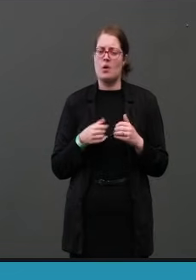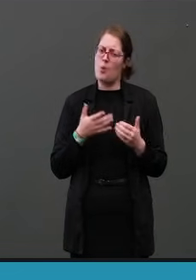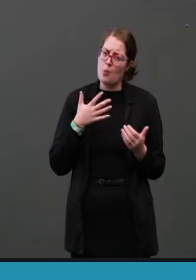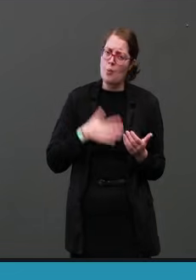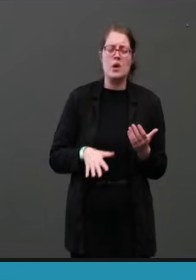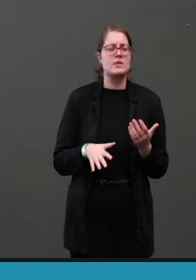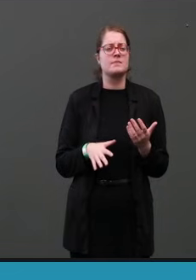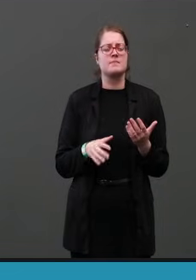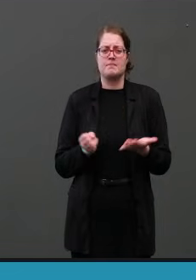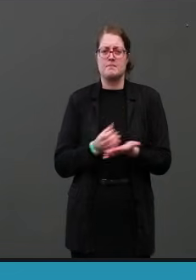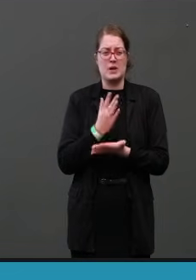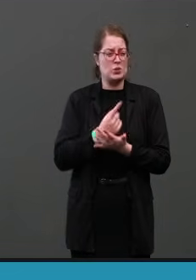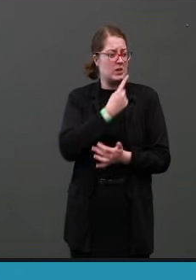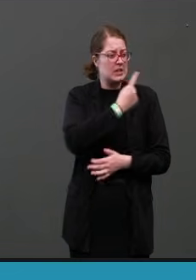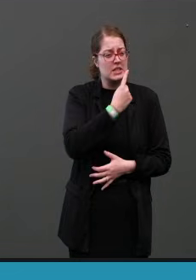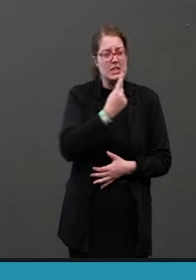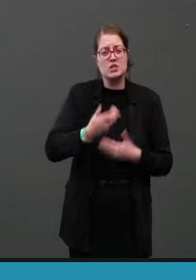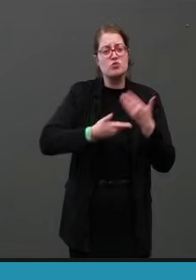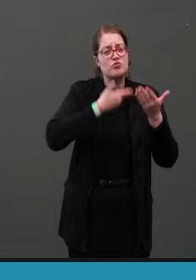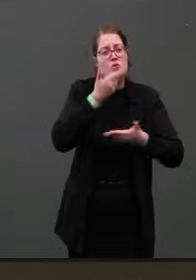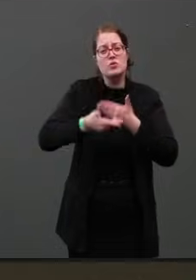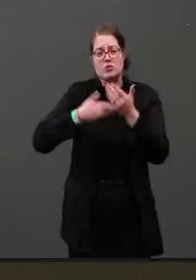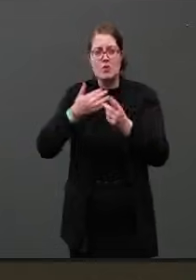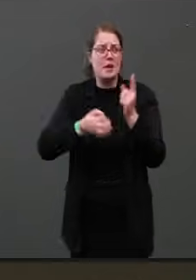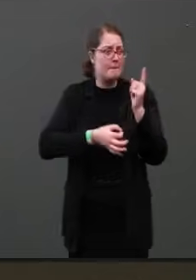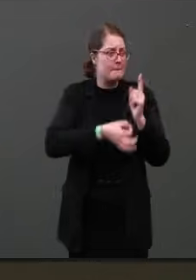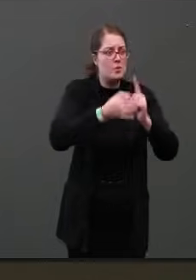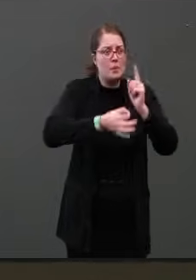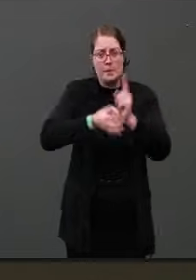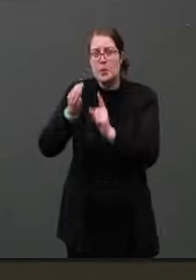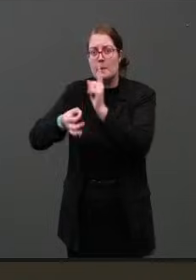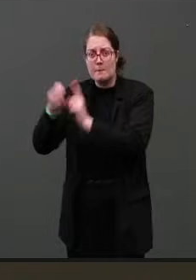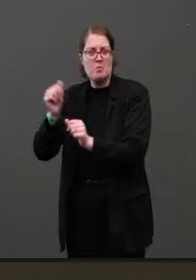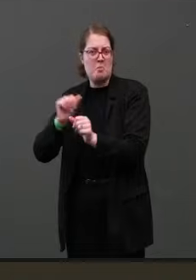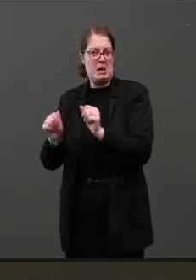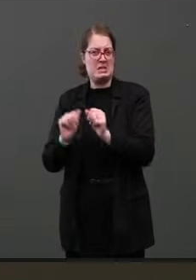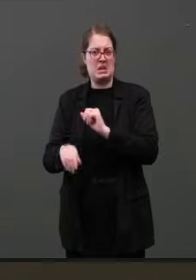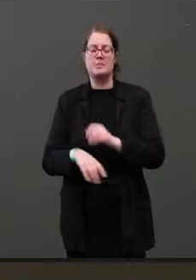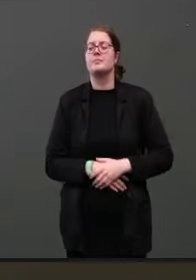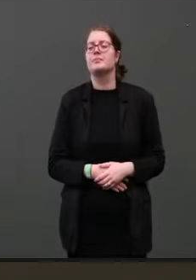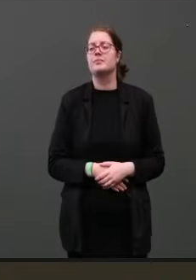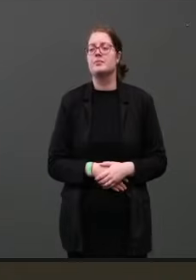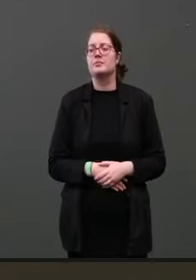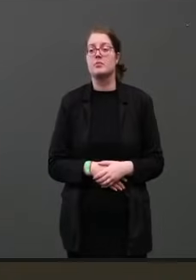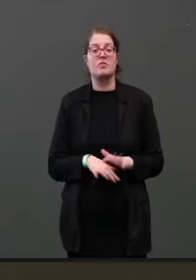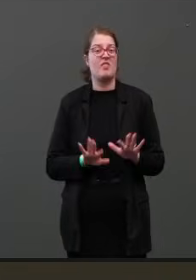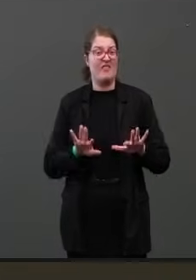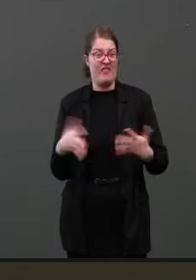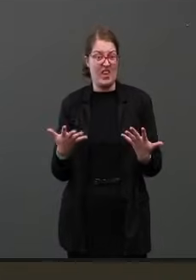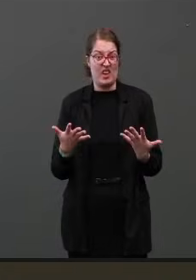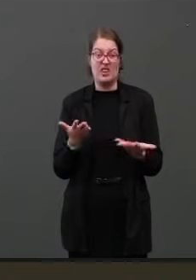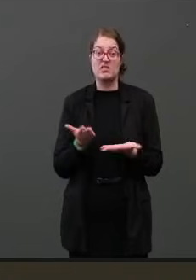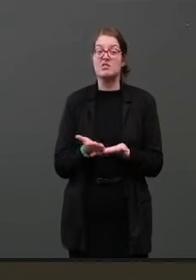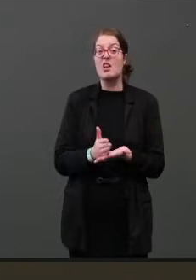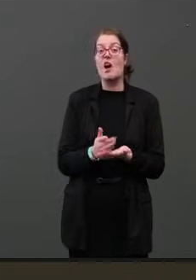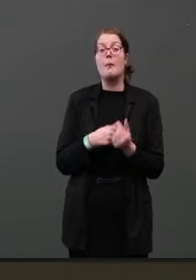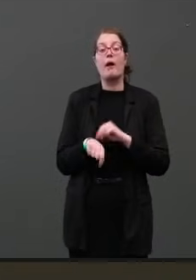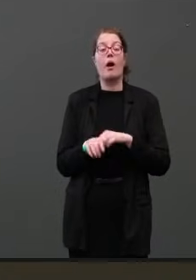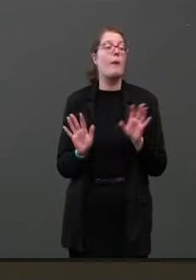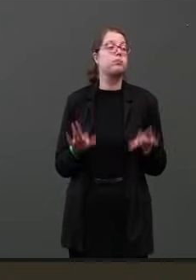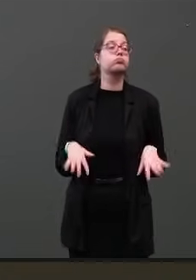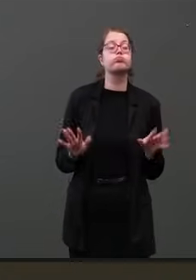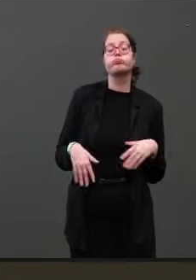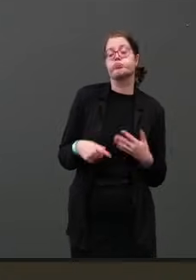story we tell is better than the last. Without that element of doubt, we become complacent and our work suffers for